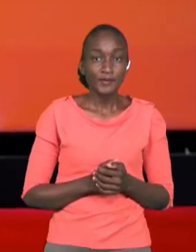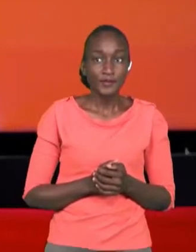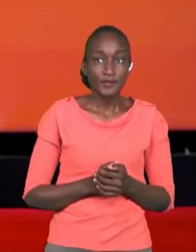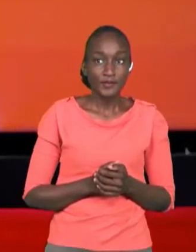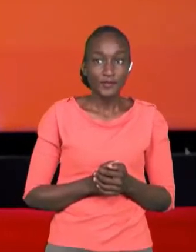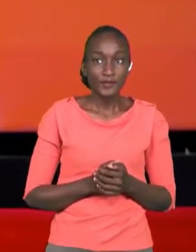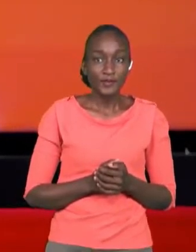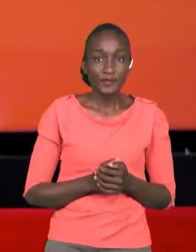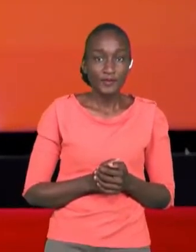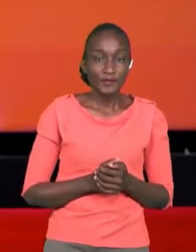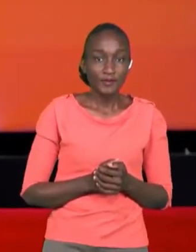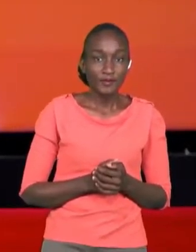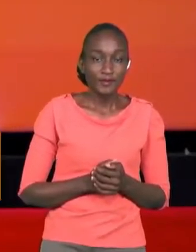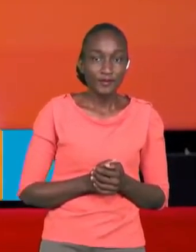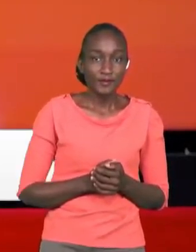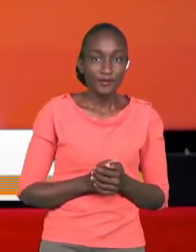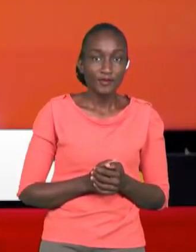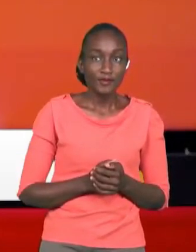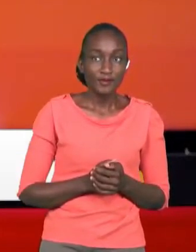how do I say it?